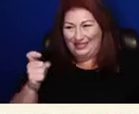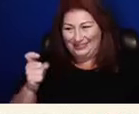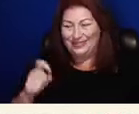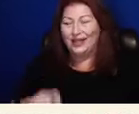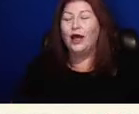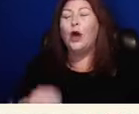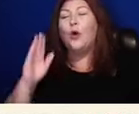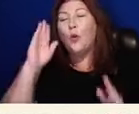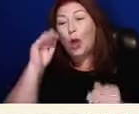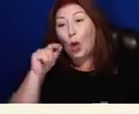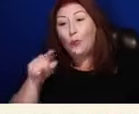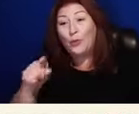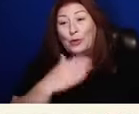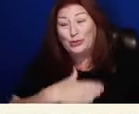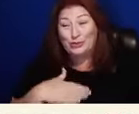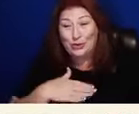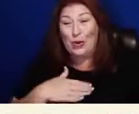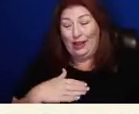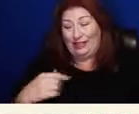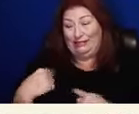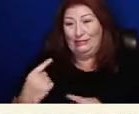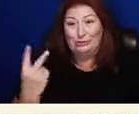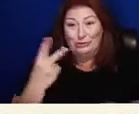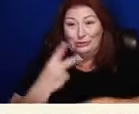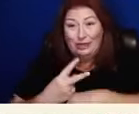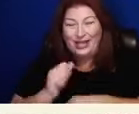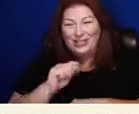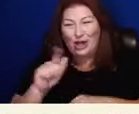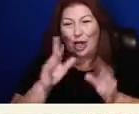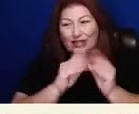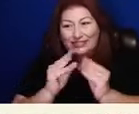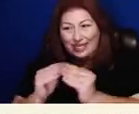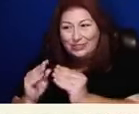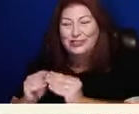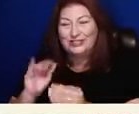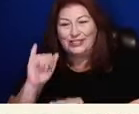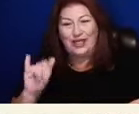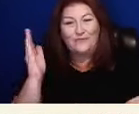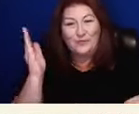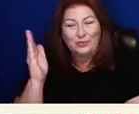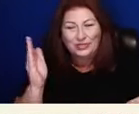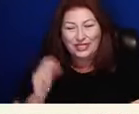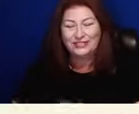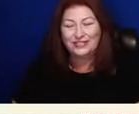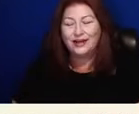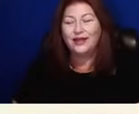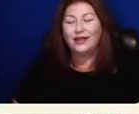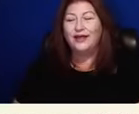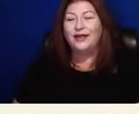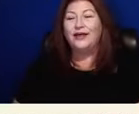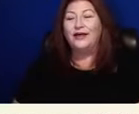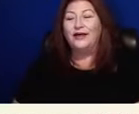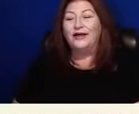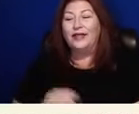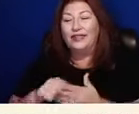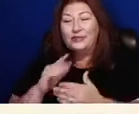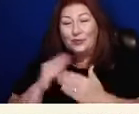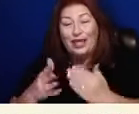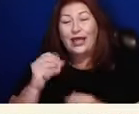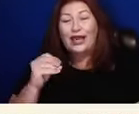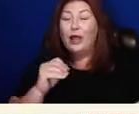guys actually enjoyed these last 2 days and all the sessions that have been presented throughout the weekend. And we